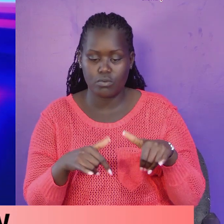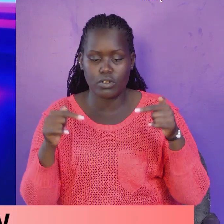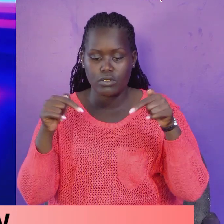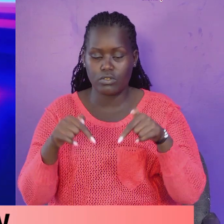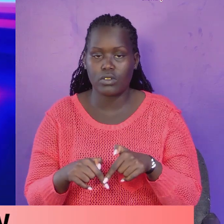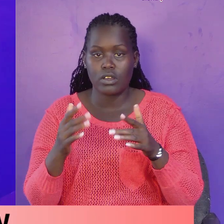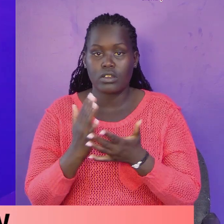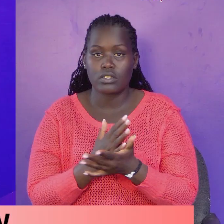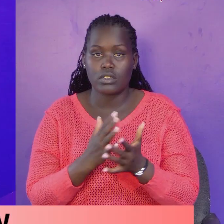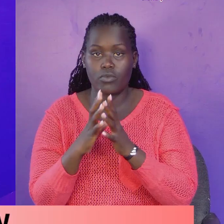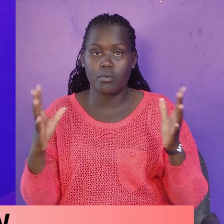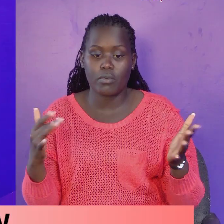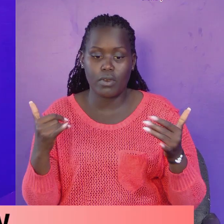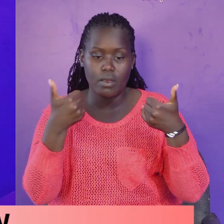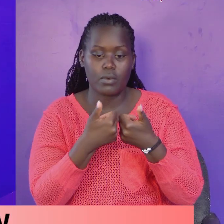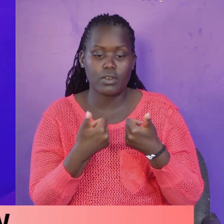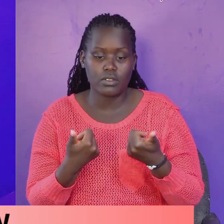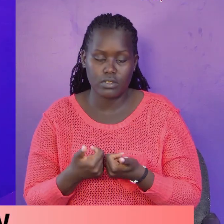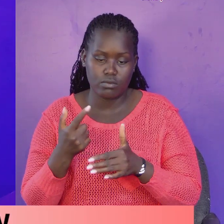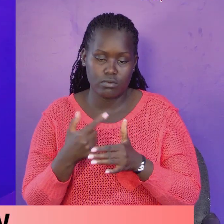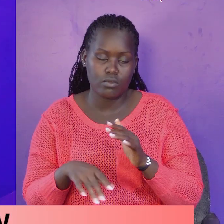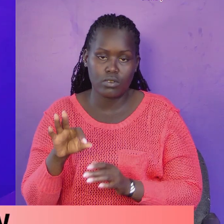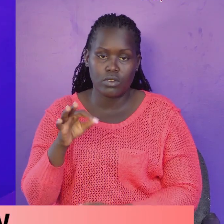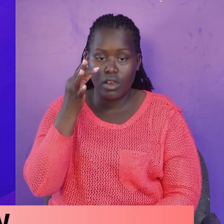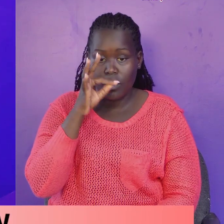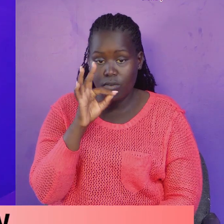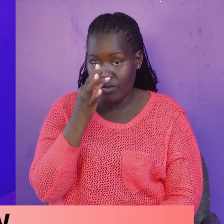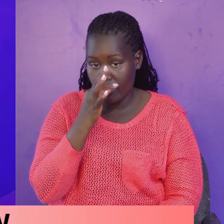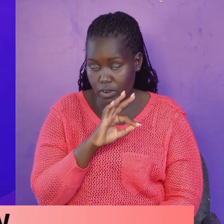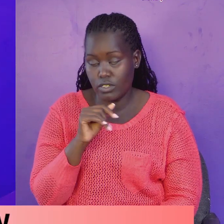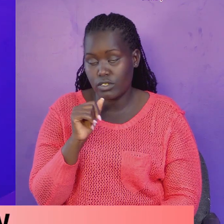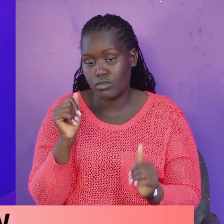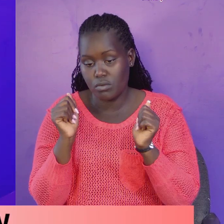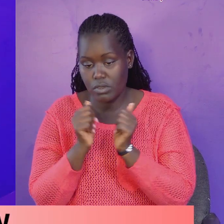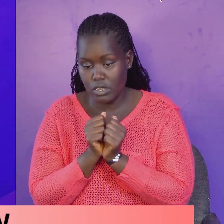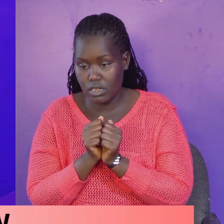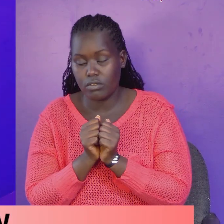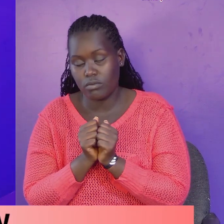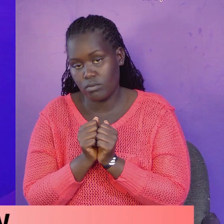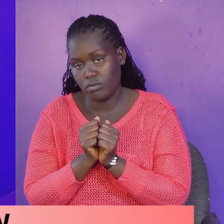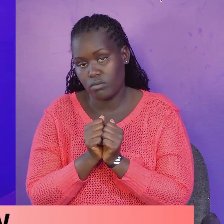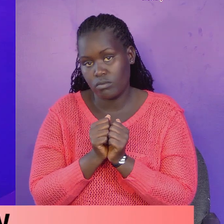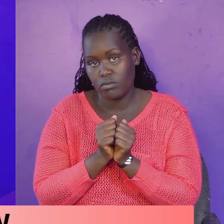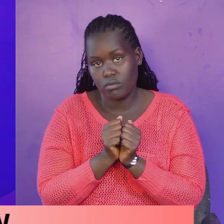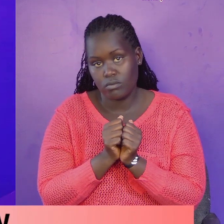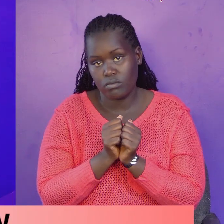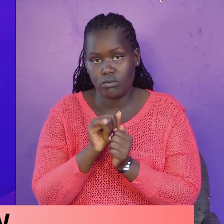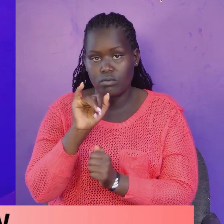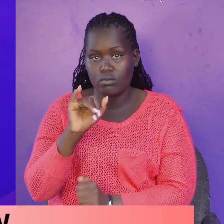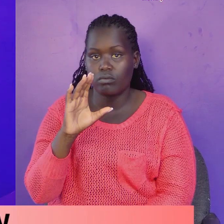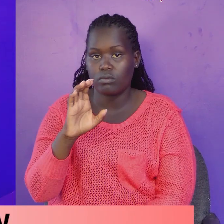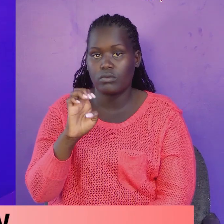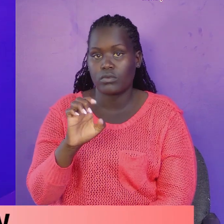Some of the big matches that are going to play tonight is France is going to face that is Iceland. And